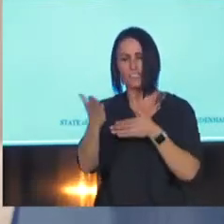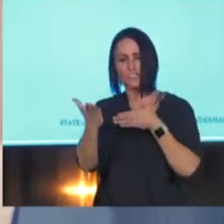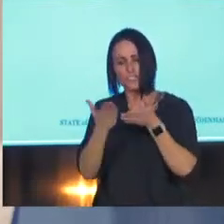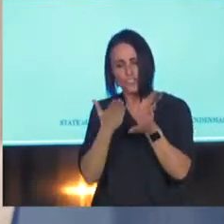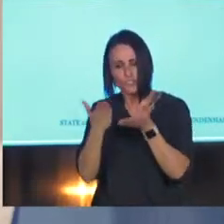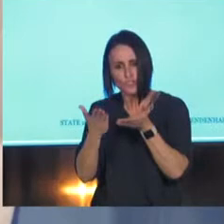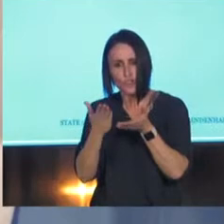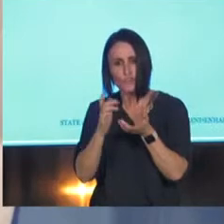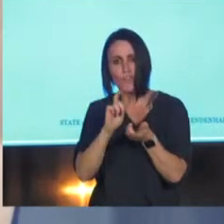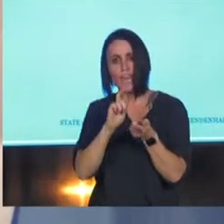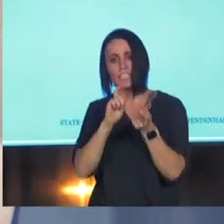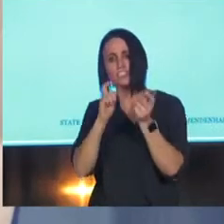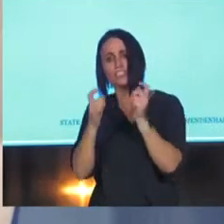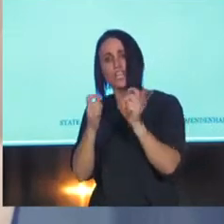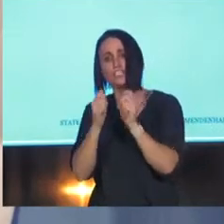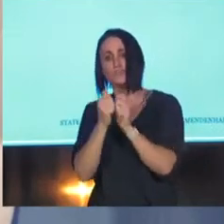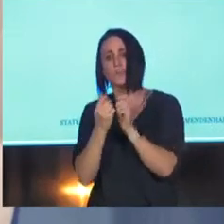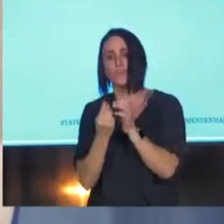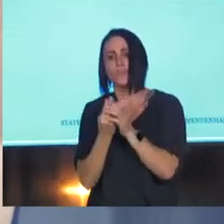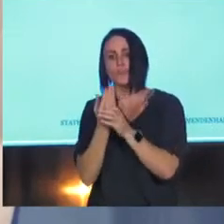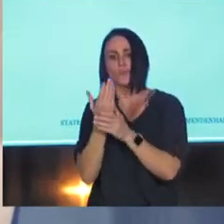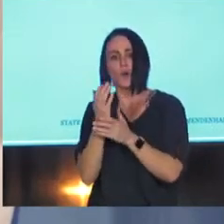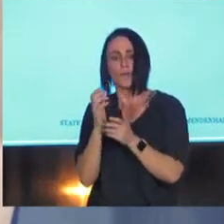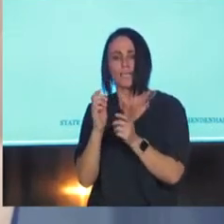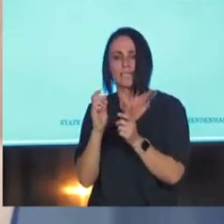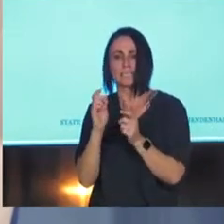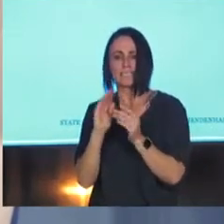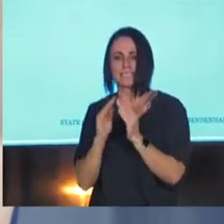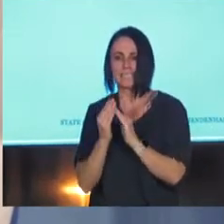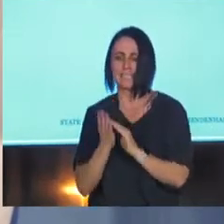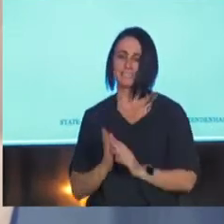but to evolve with our growing city.